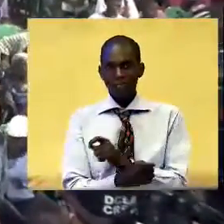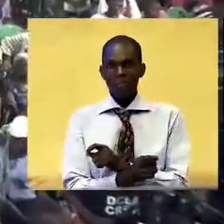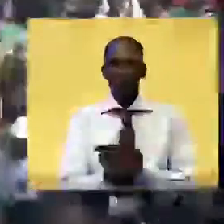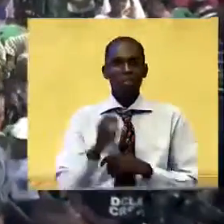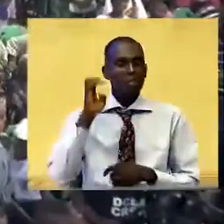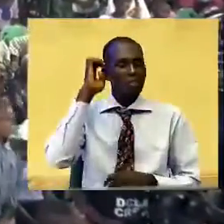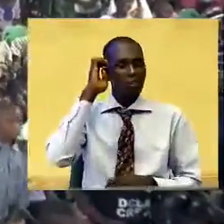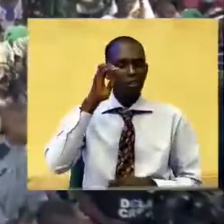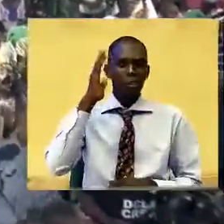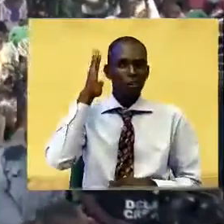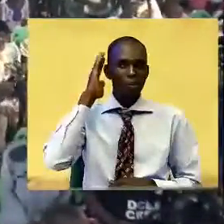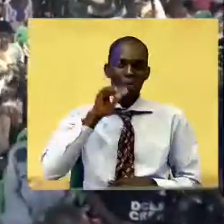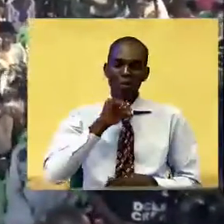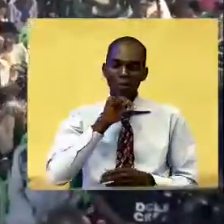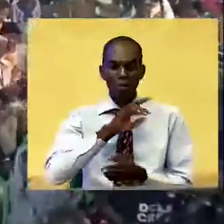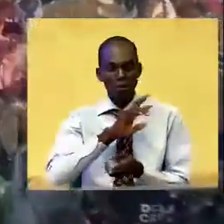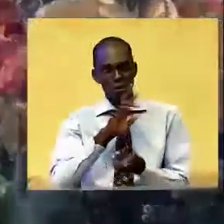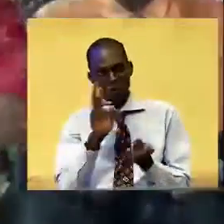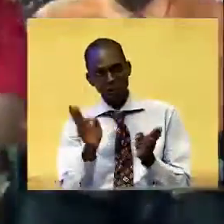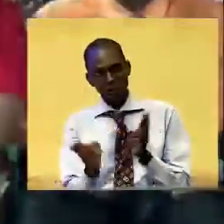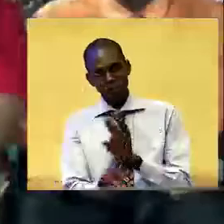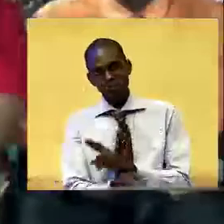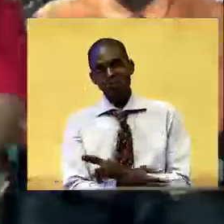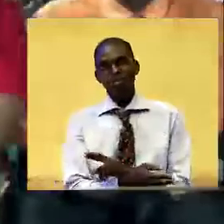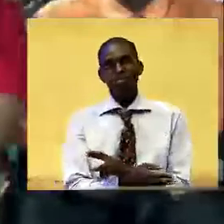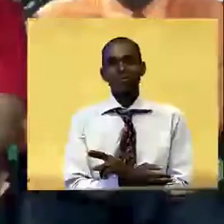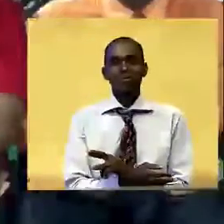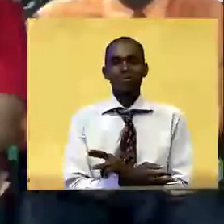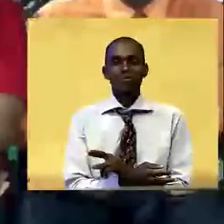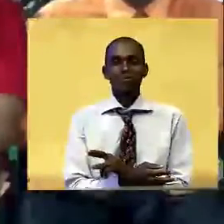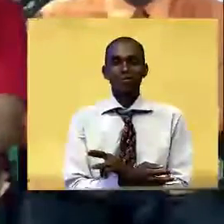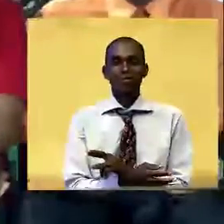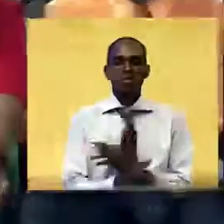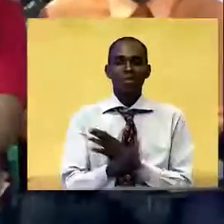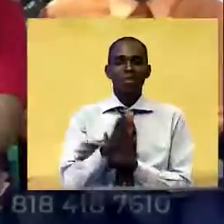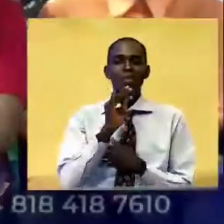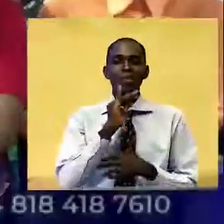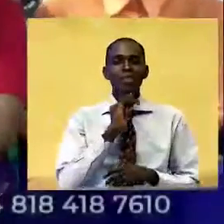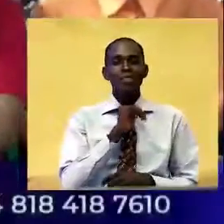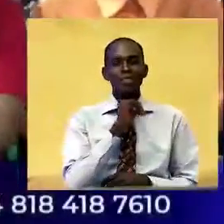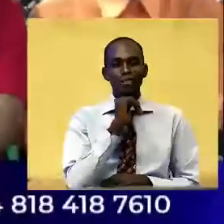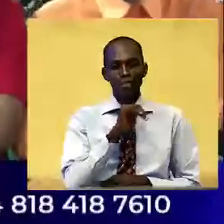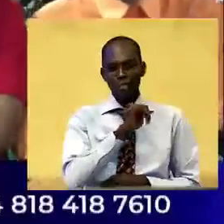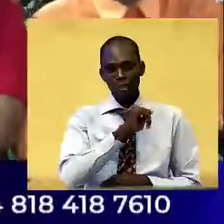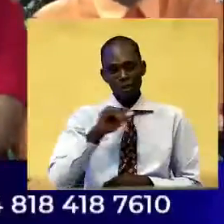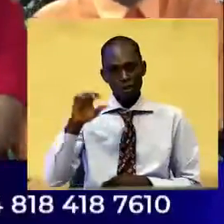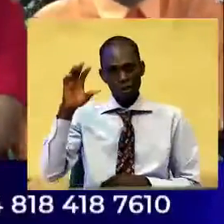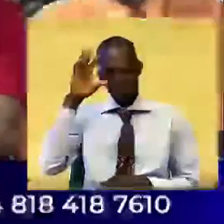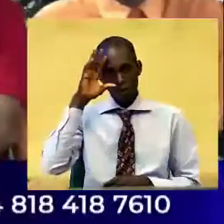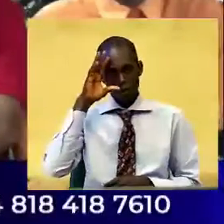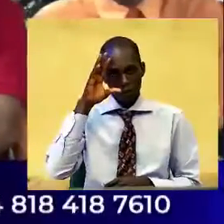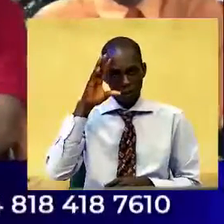will never change, neither will he repent.